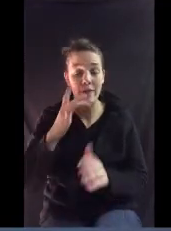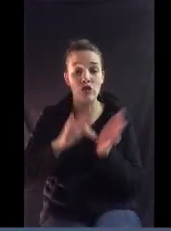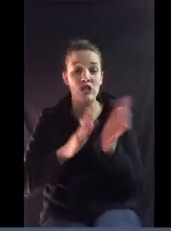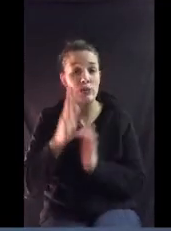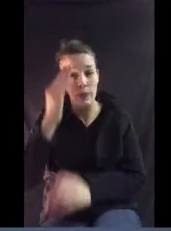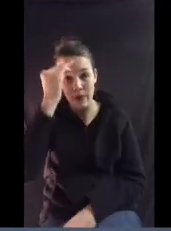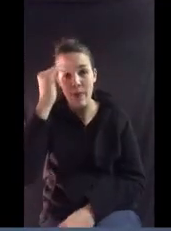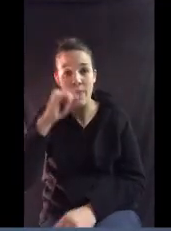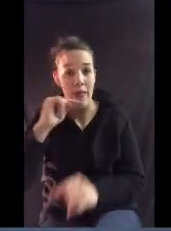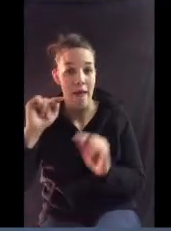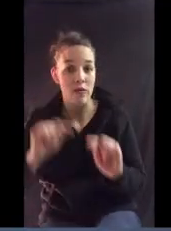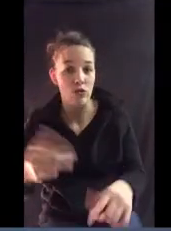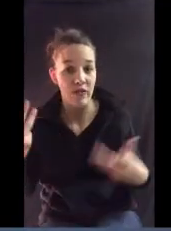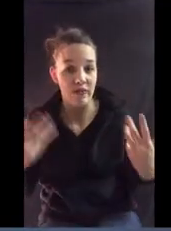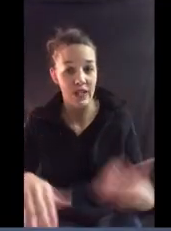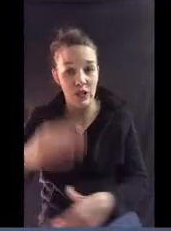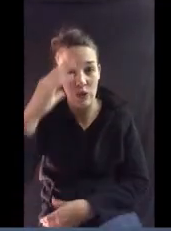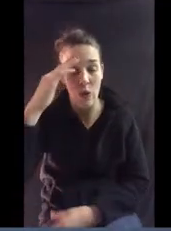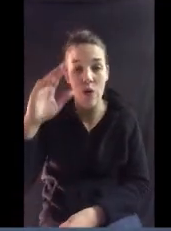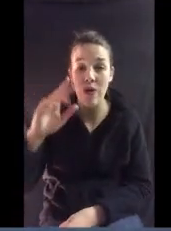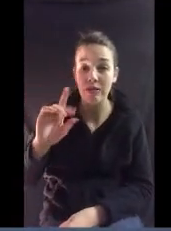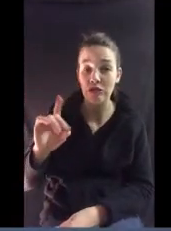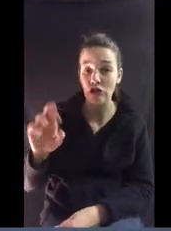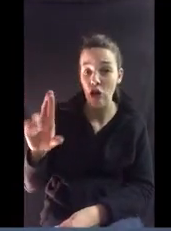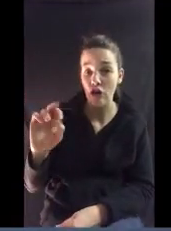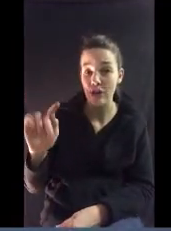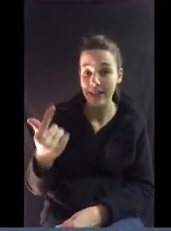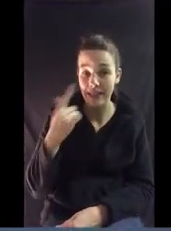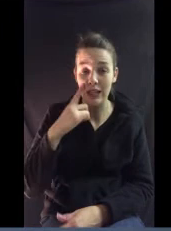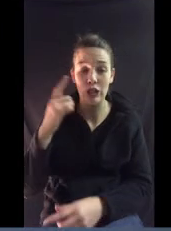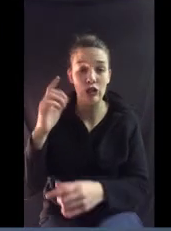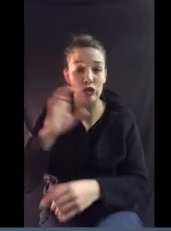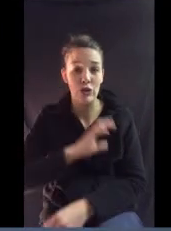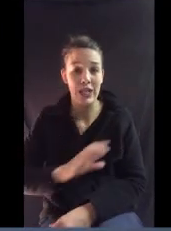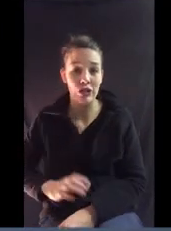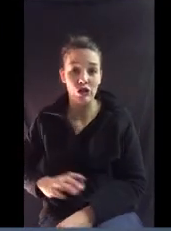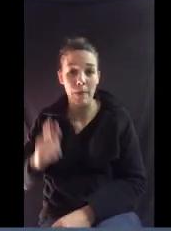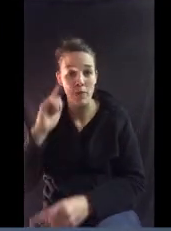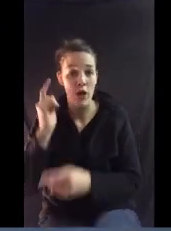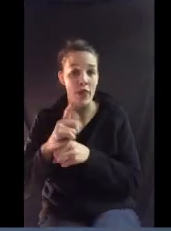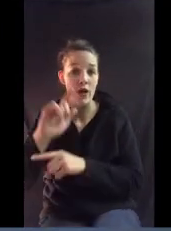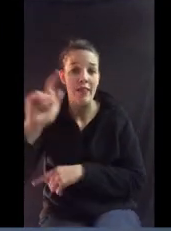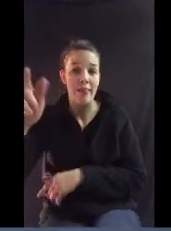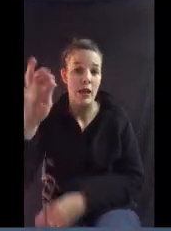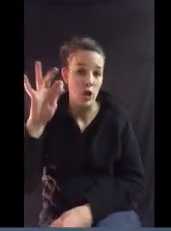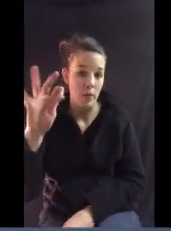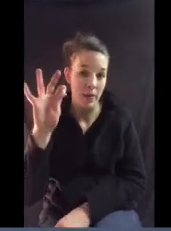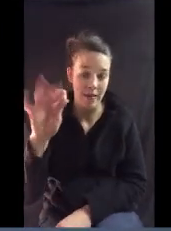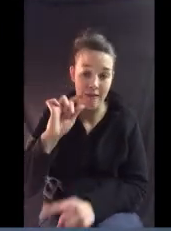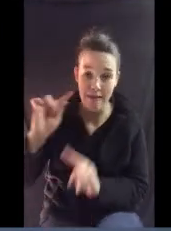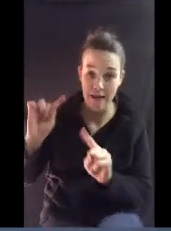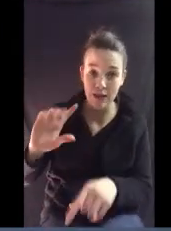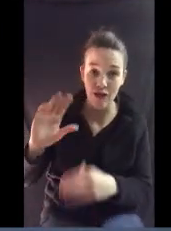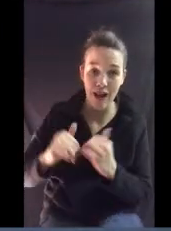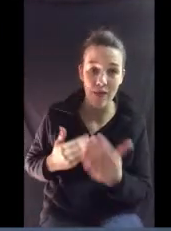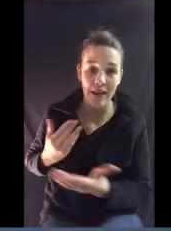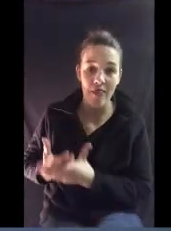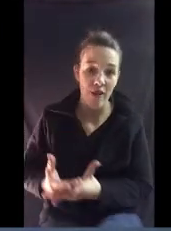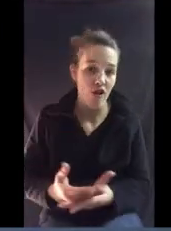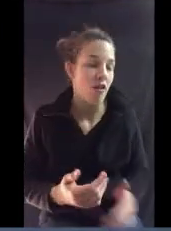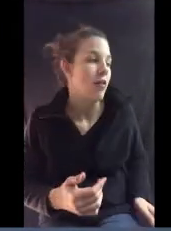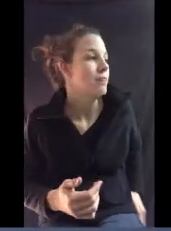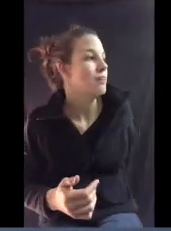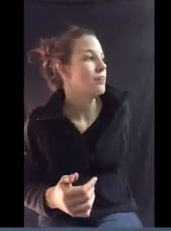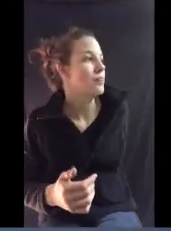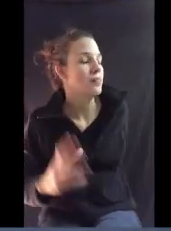we followers of Jesus know the answer to that. And Dr. King, as our Christian brother, later preached the